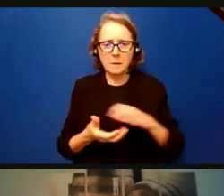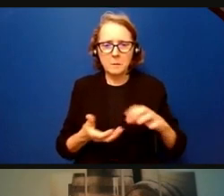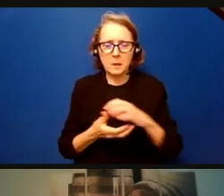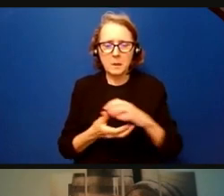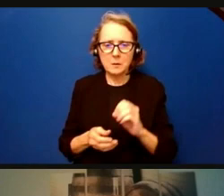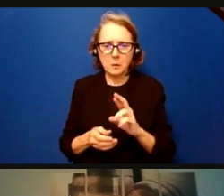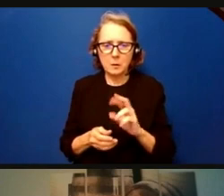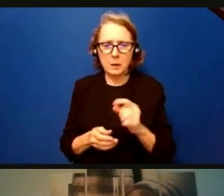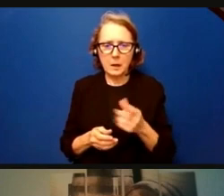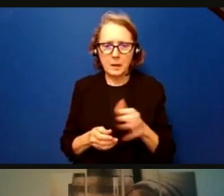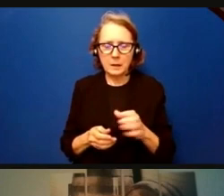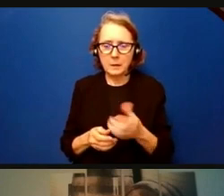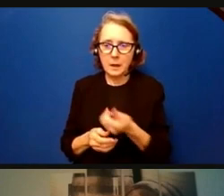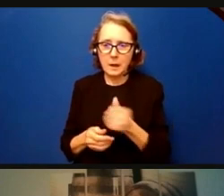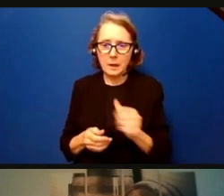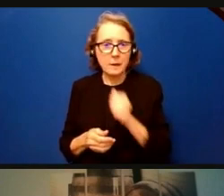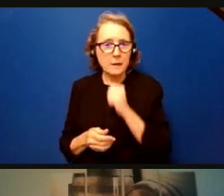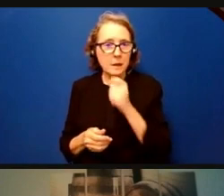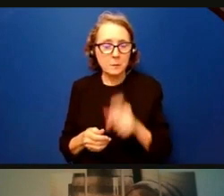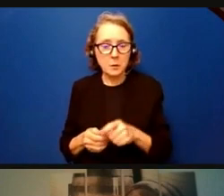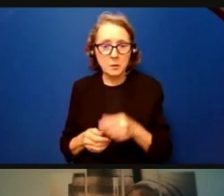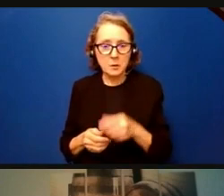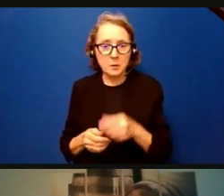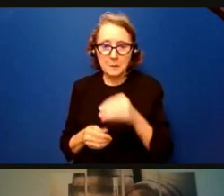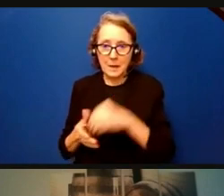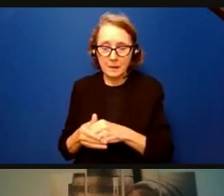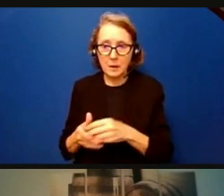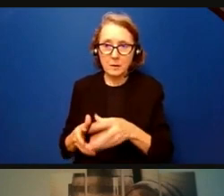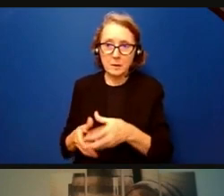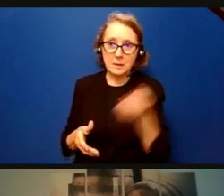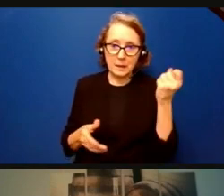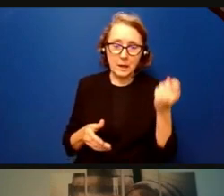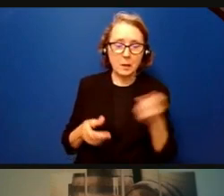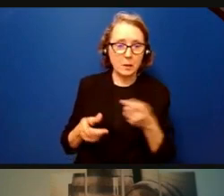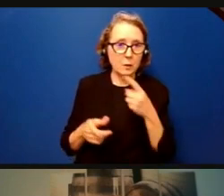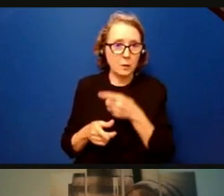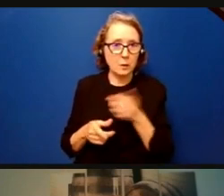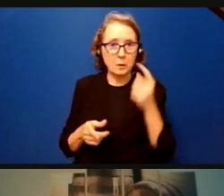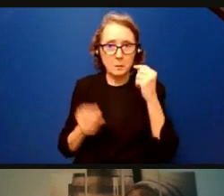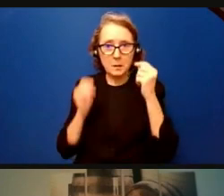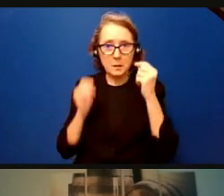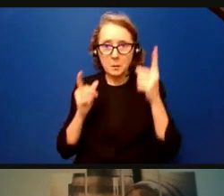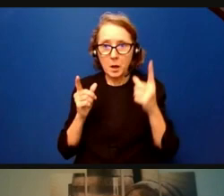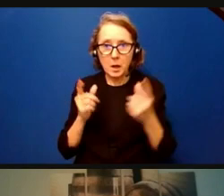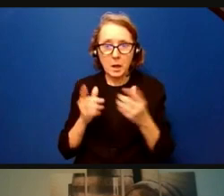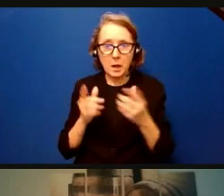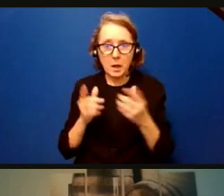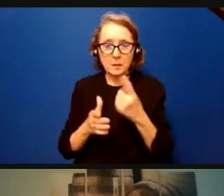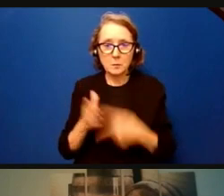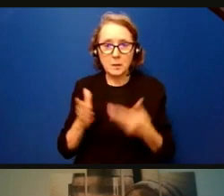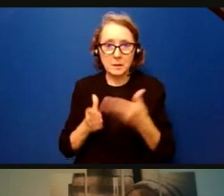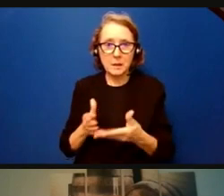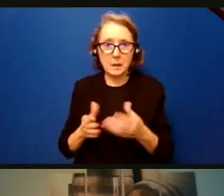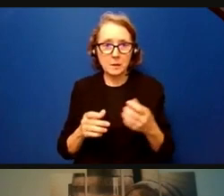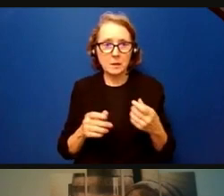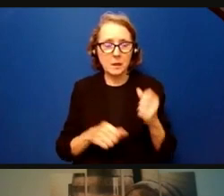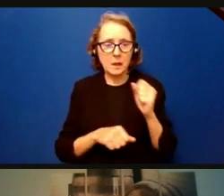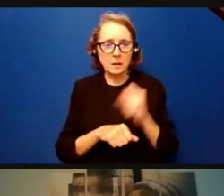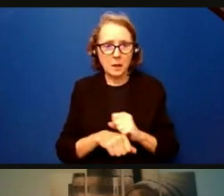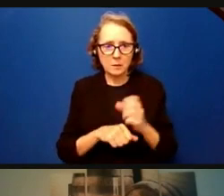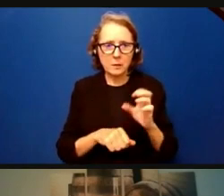to be in it is taken out. You'd be surprised what actually ends up in there. Concrete chunks or engine blocks or bowling